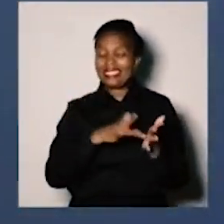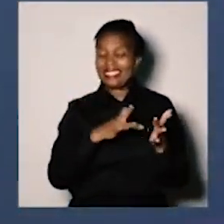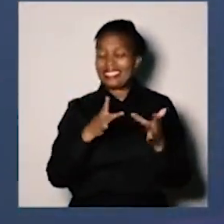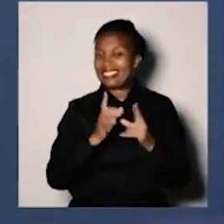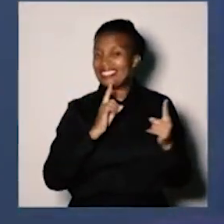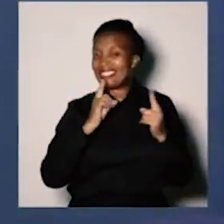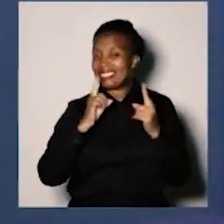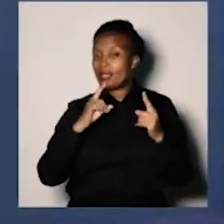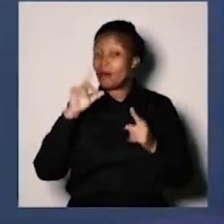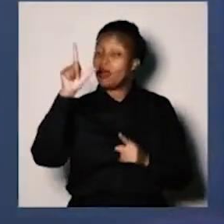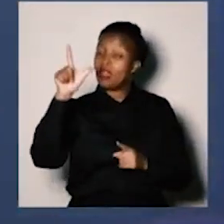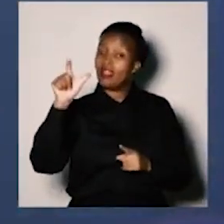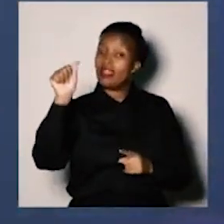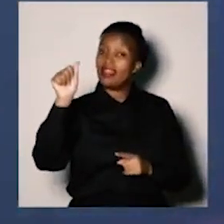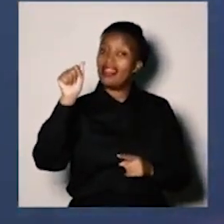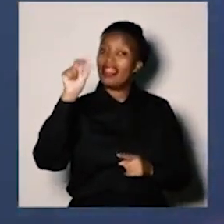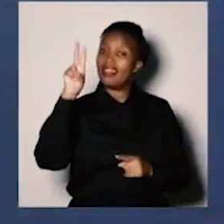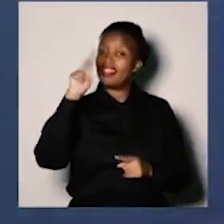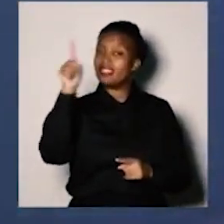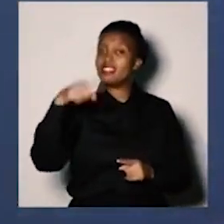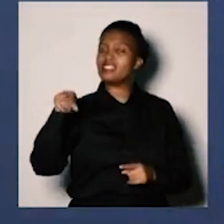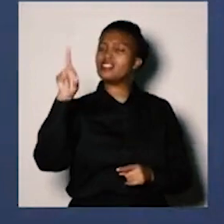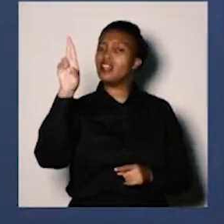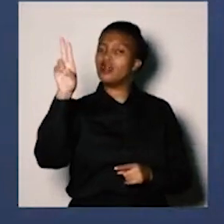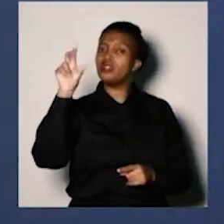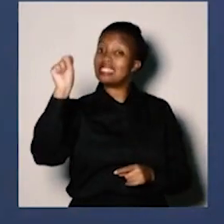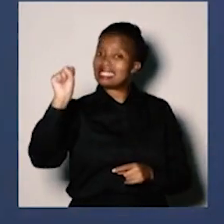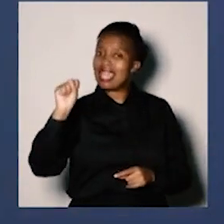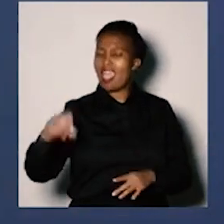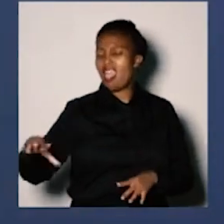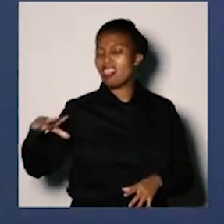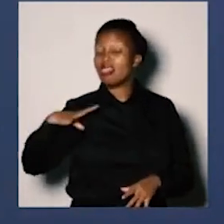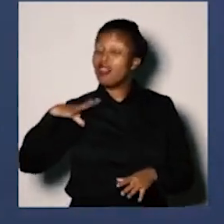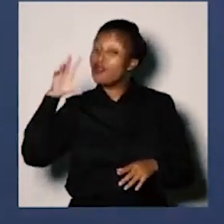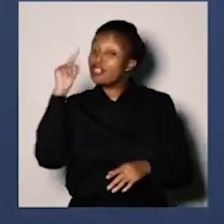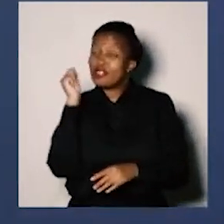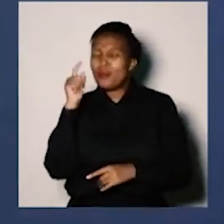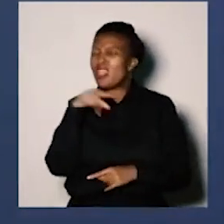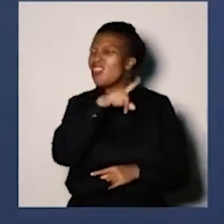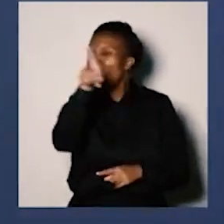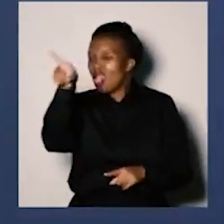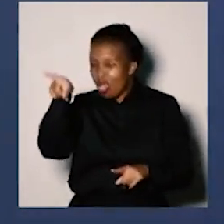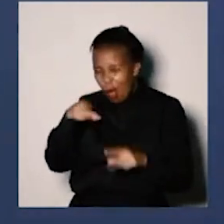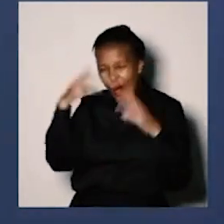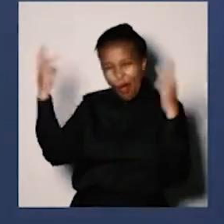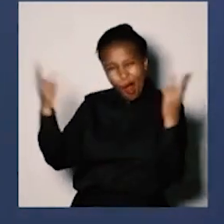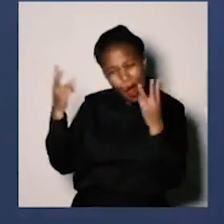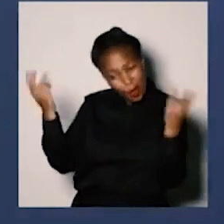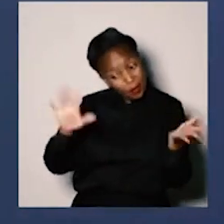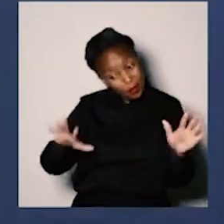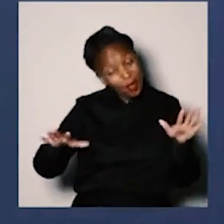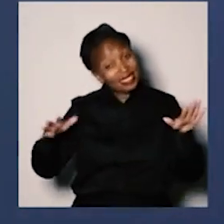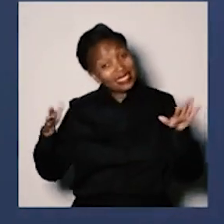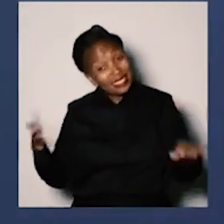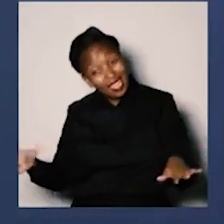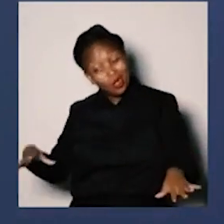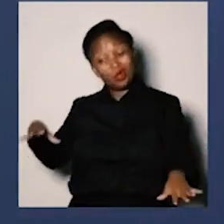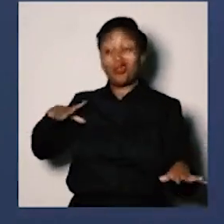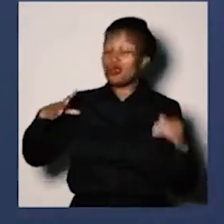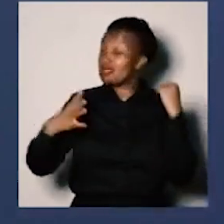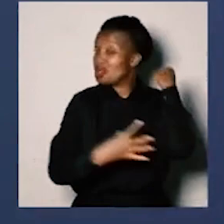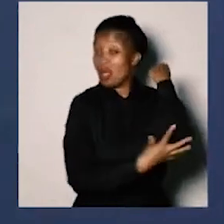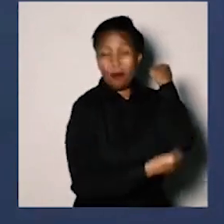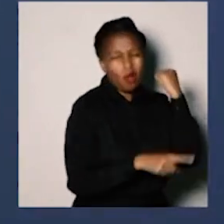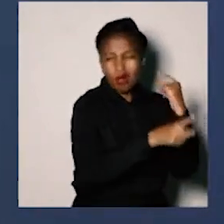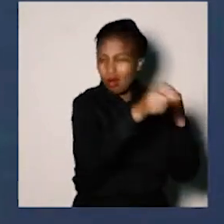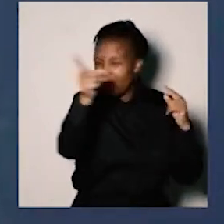the rich man, both of them died. Everybody dies. Rich or poor, everybody dies. And